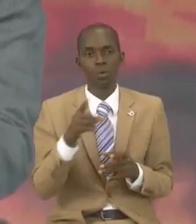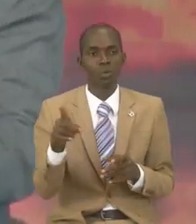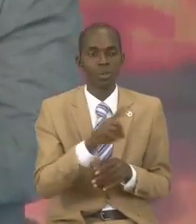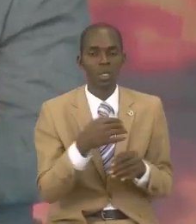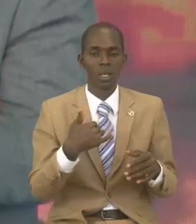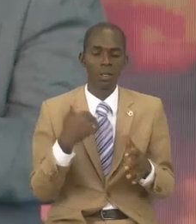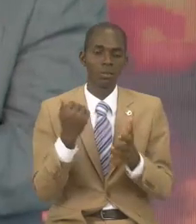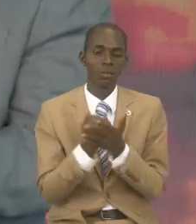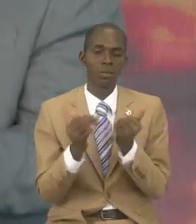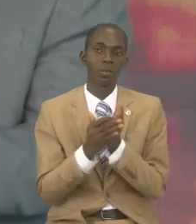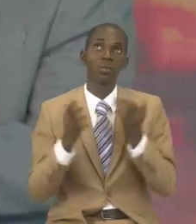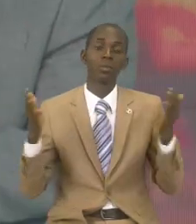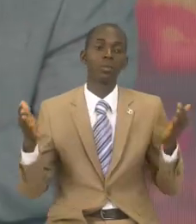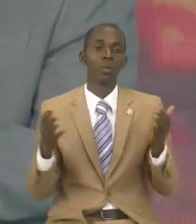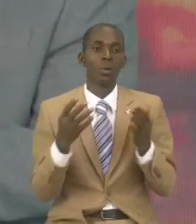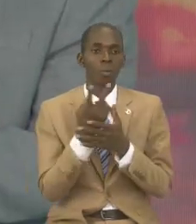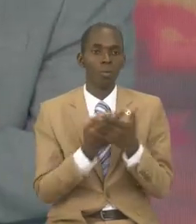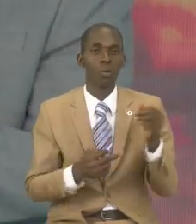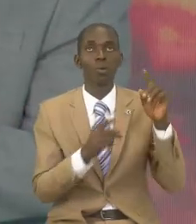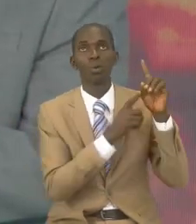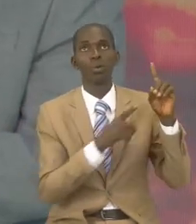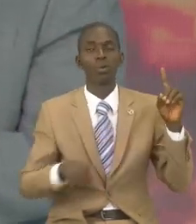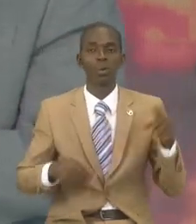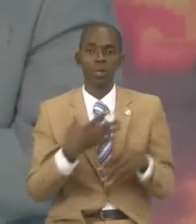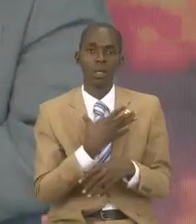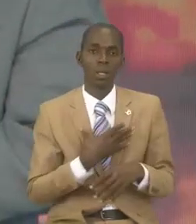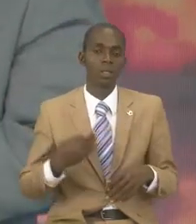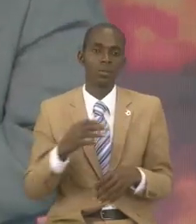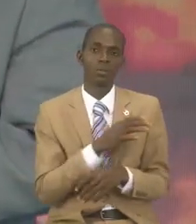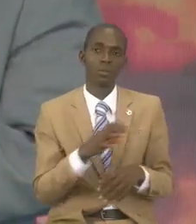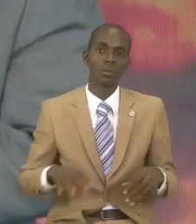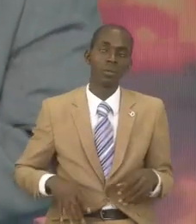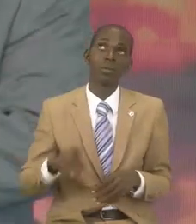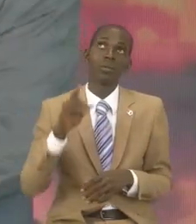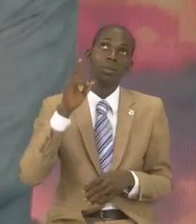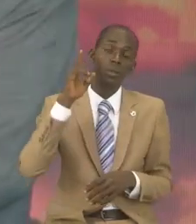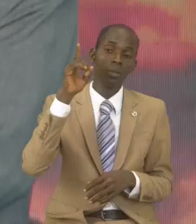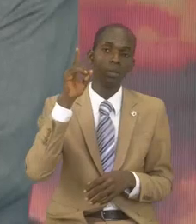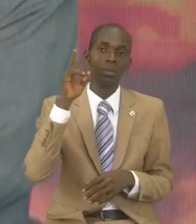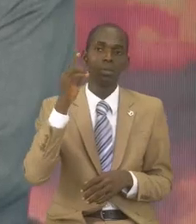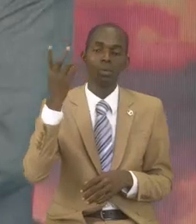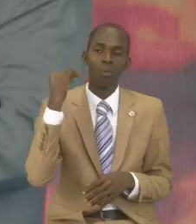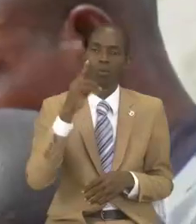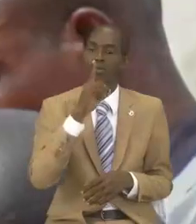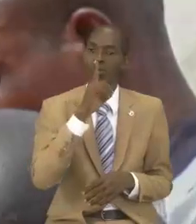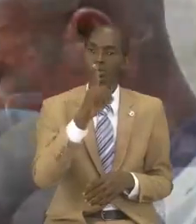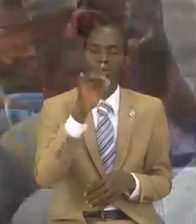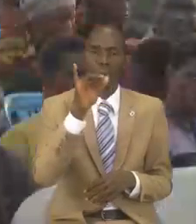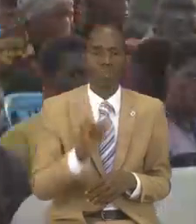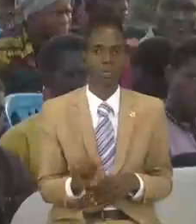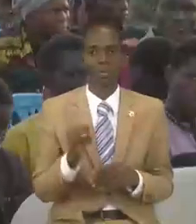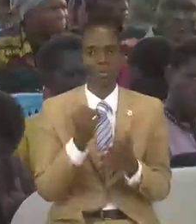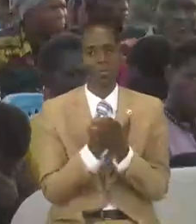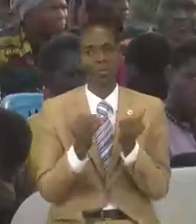crucified, both Lord and Christ. He was definitely crucified. And then we're